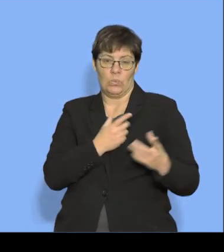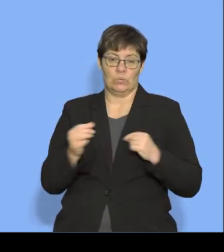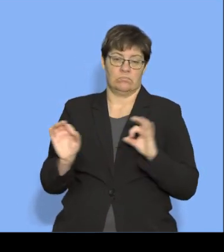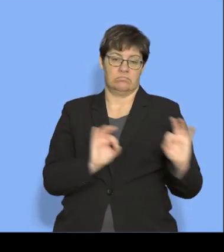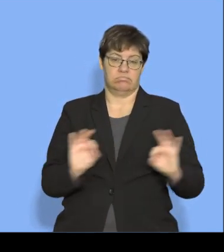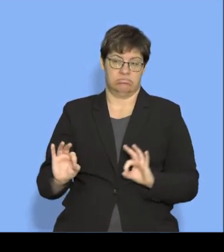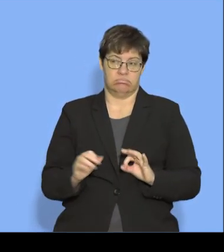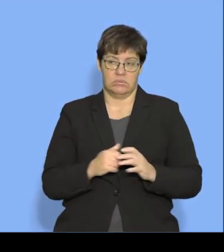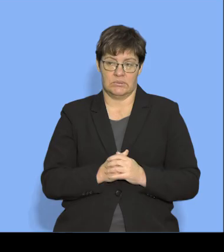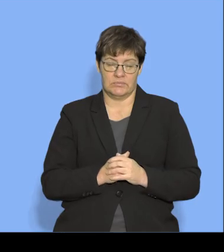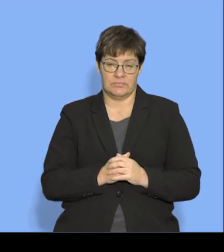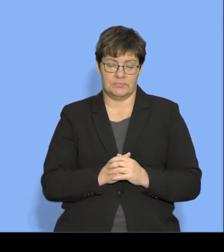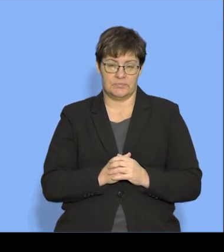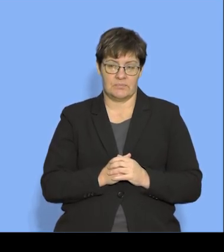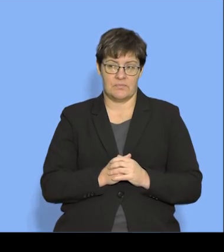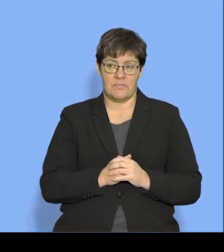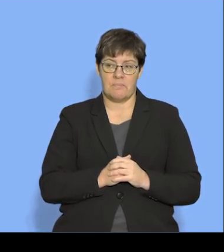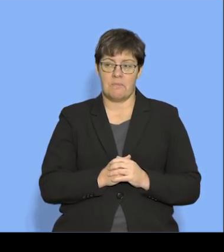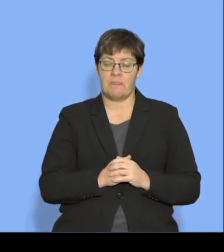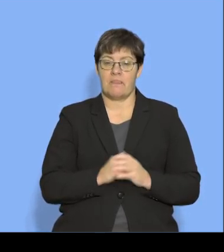out its function.